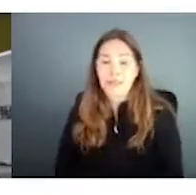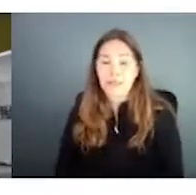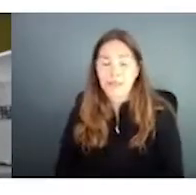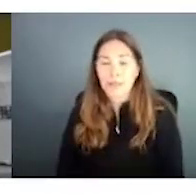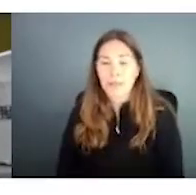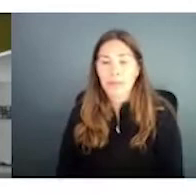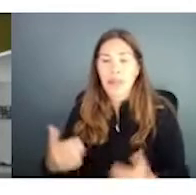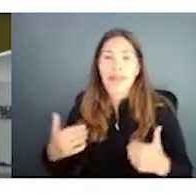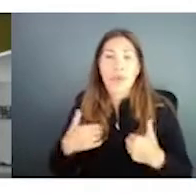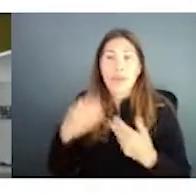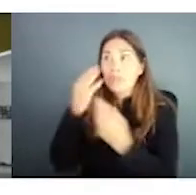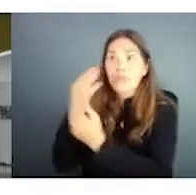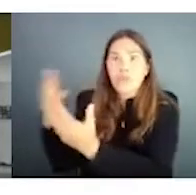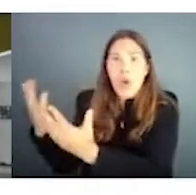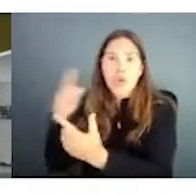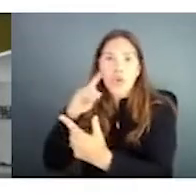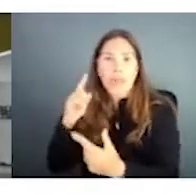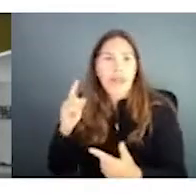to have your voice heard.